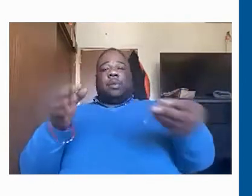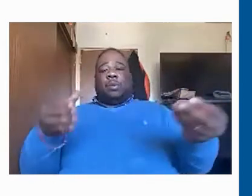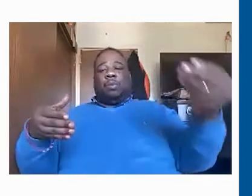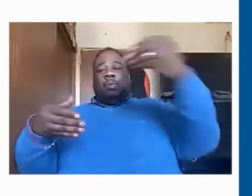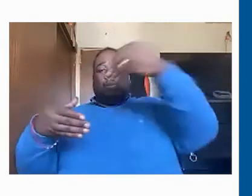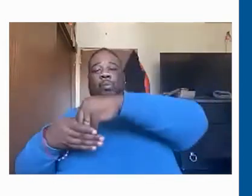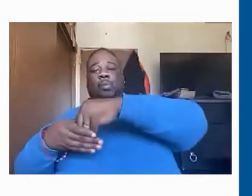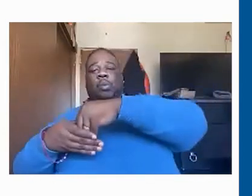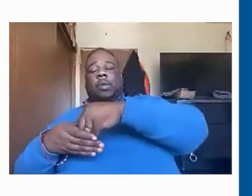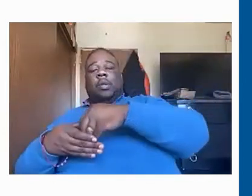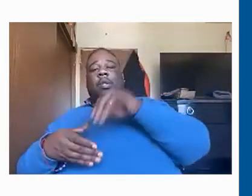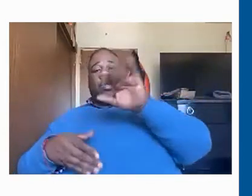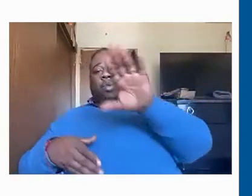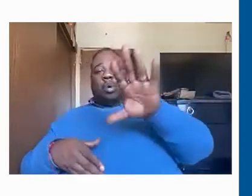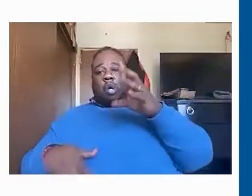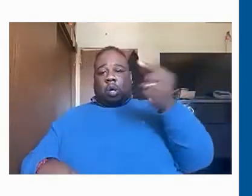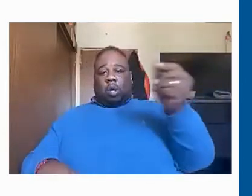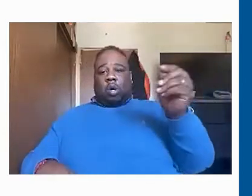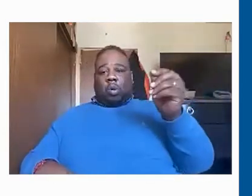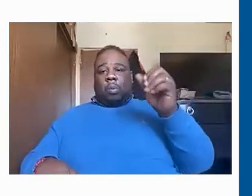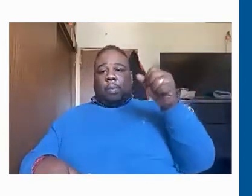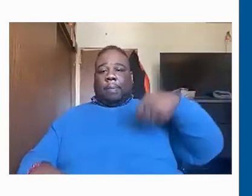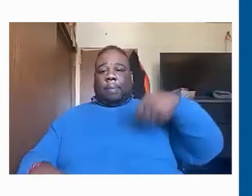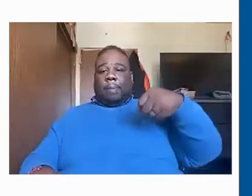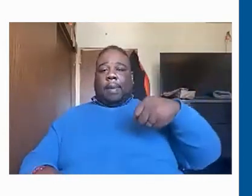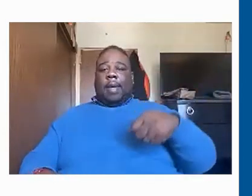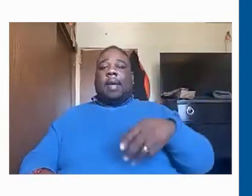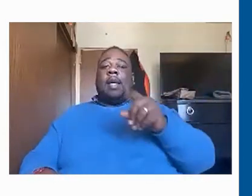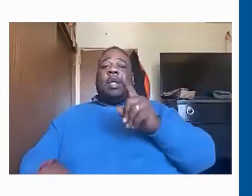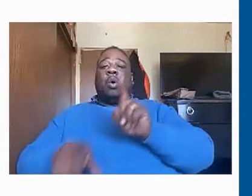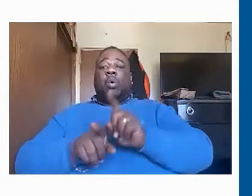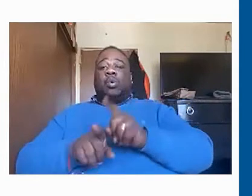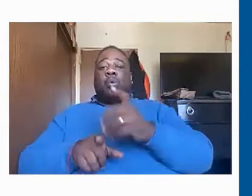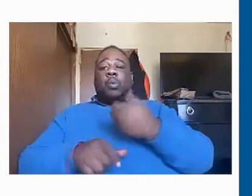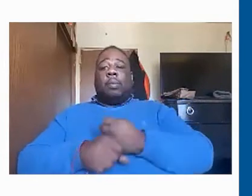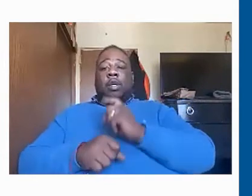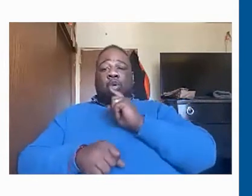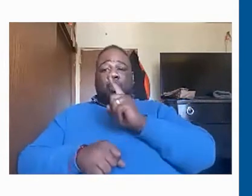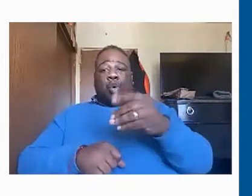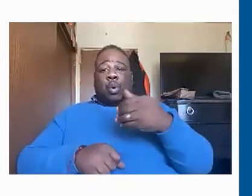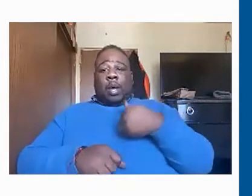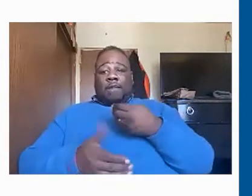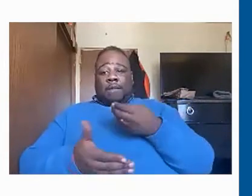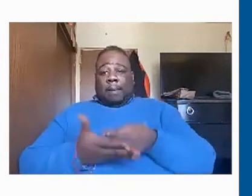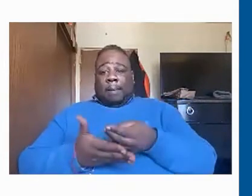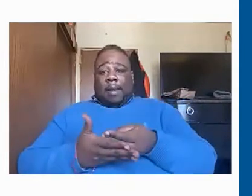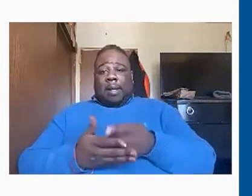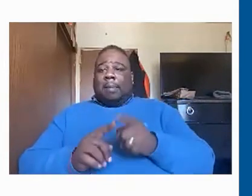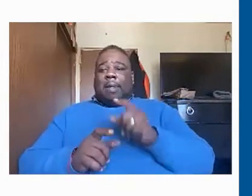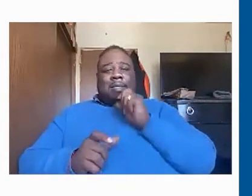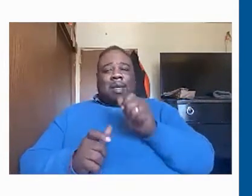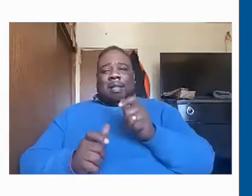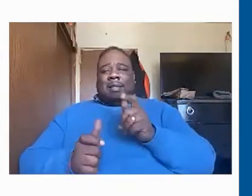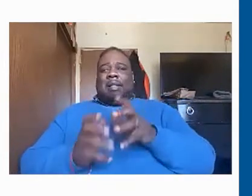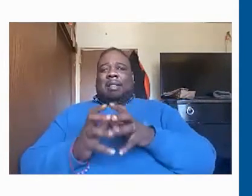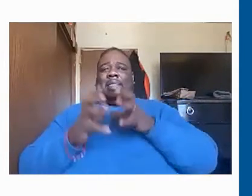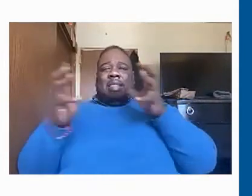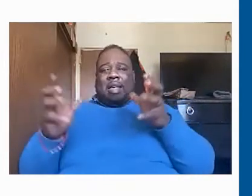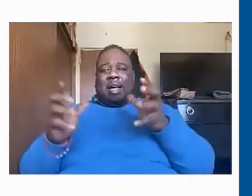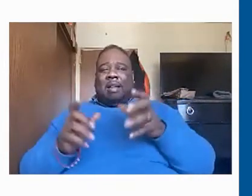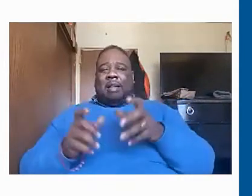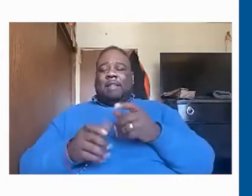bill. And that's in case if there is a power outage, you're not going to be able to access an ATM. So thinking